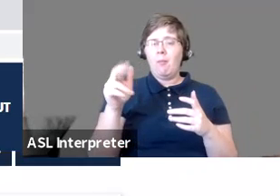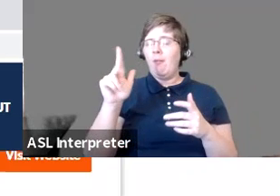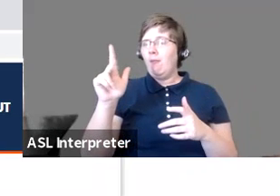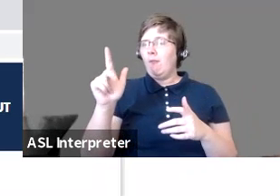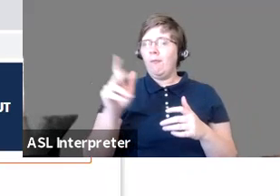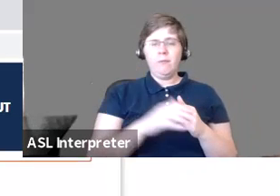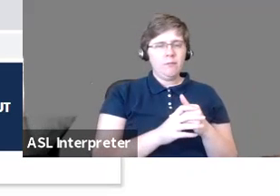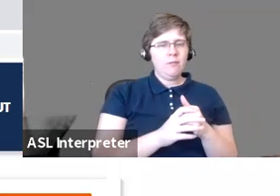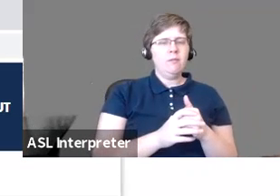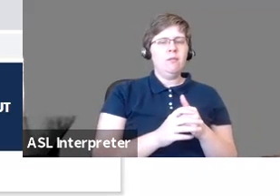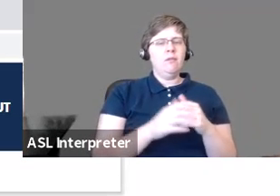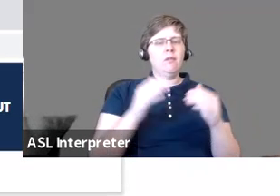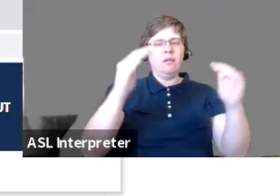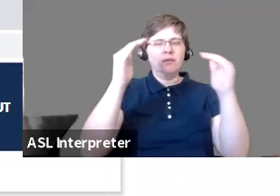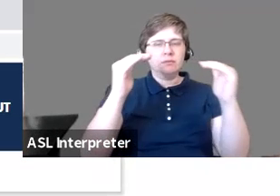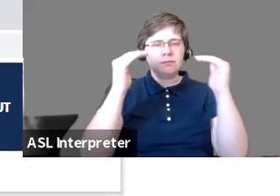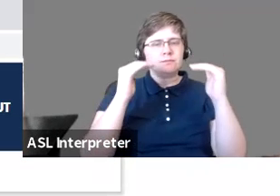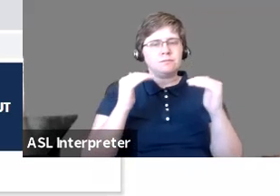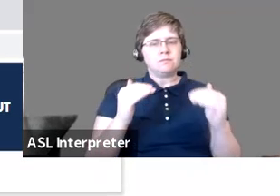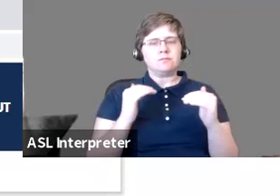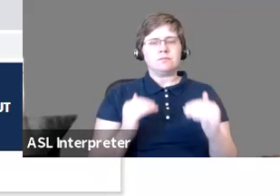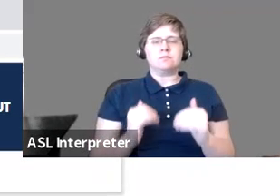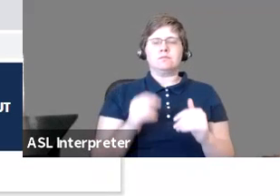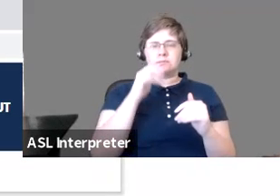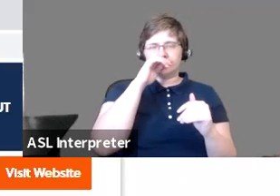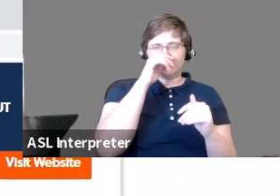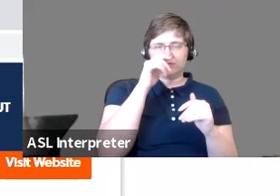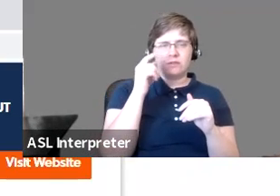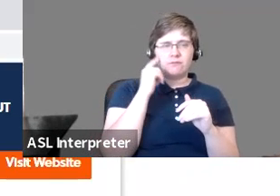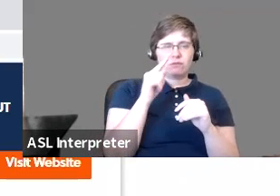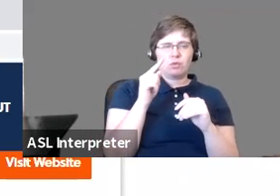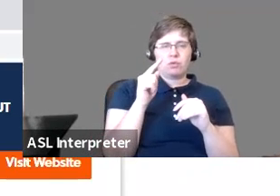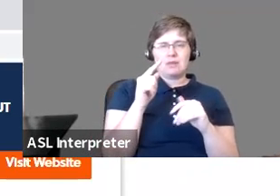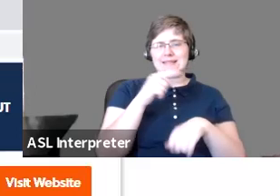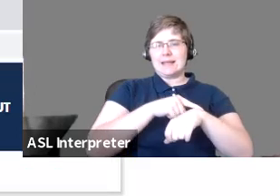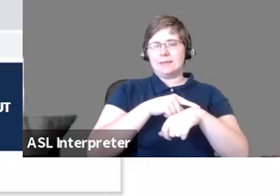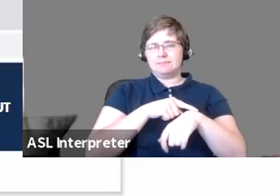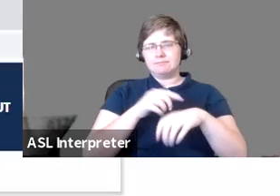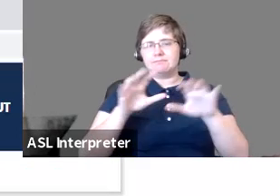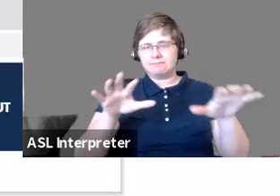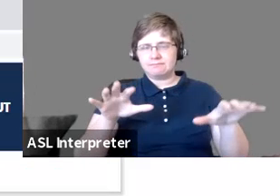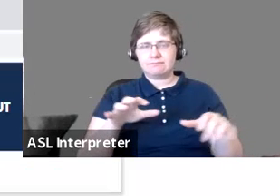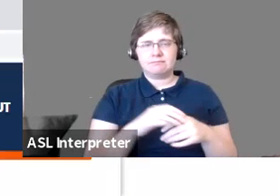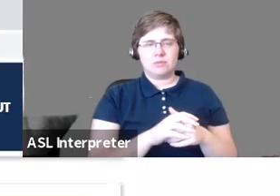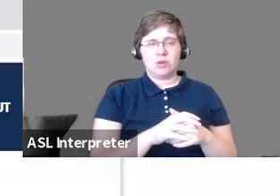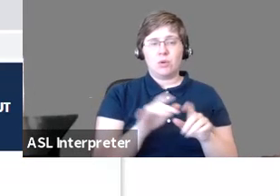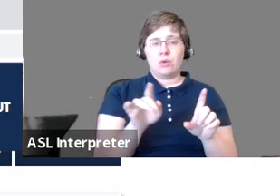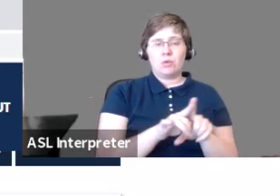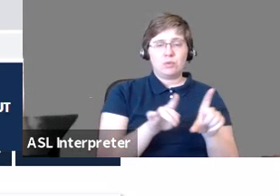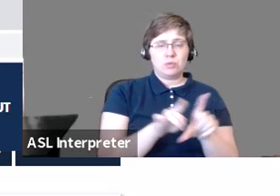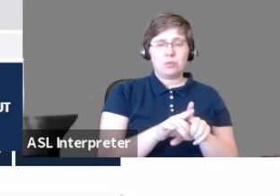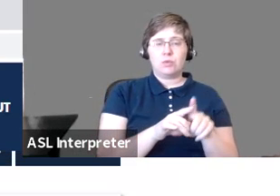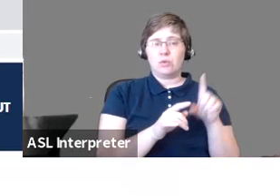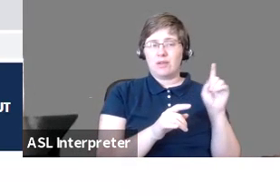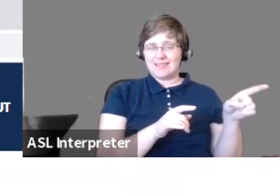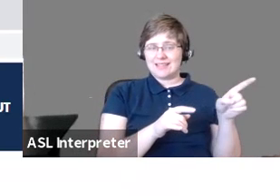minutes and going down as far as time-wise. We also, this